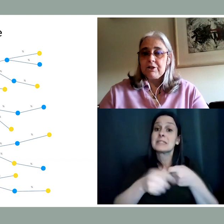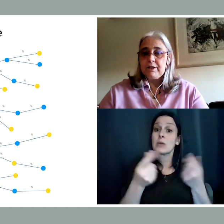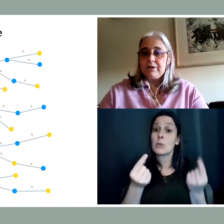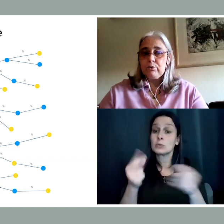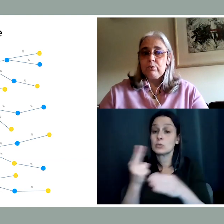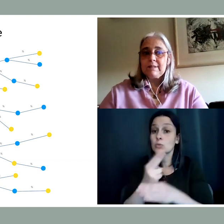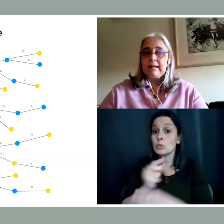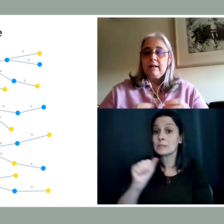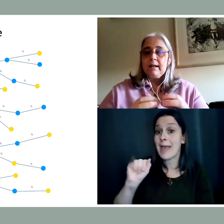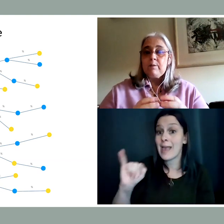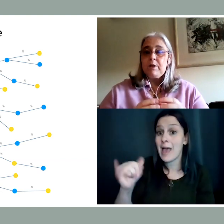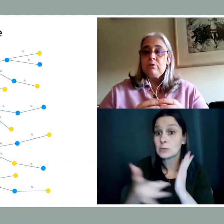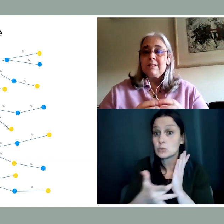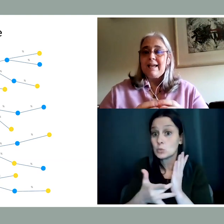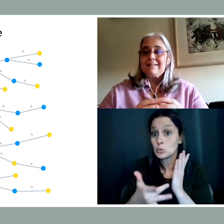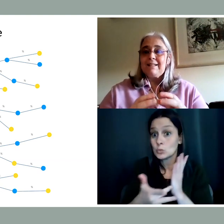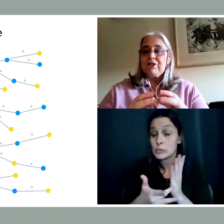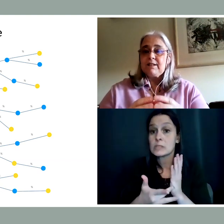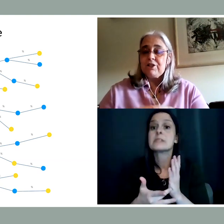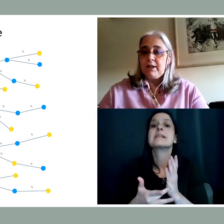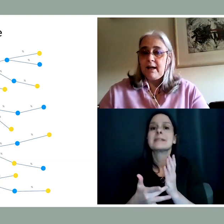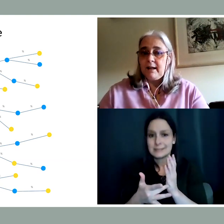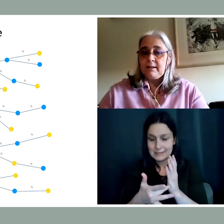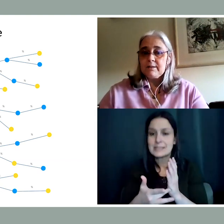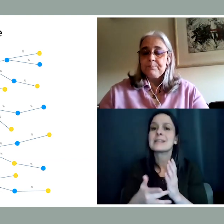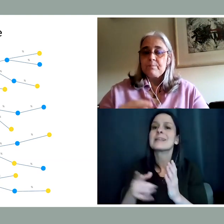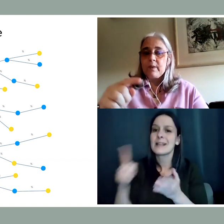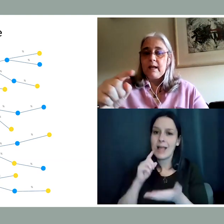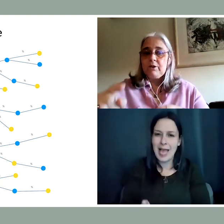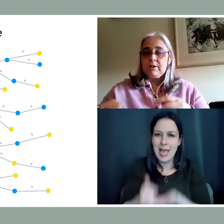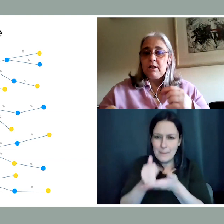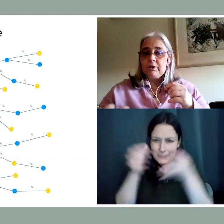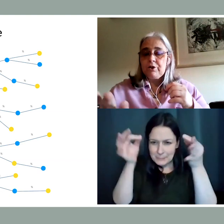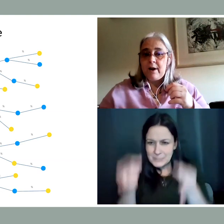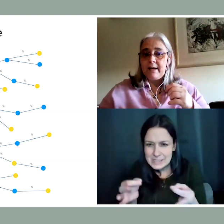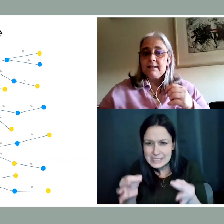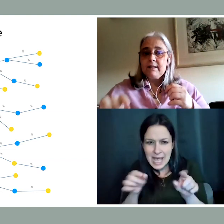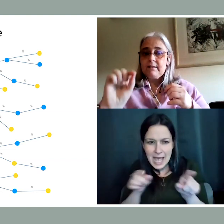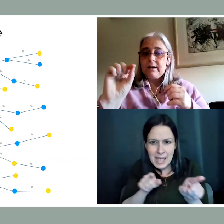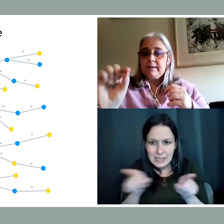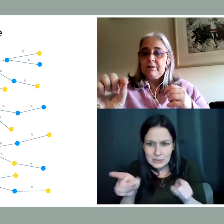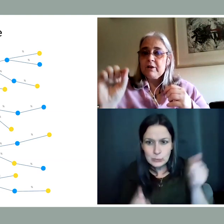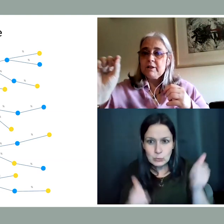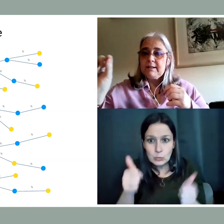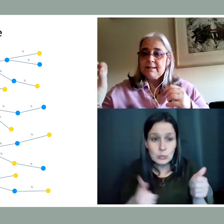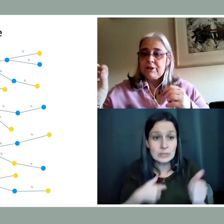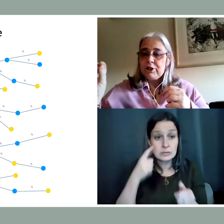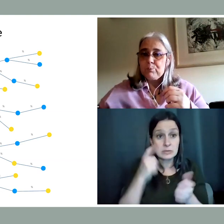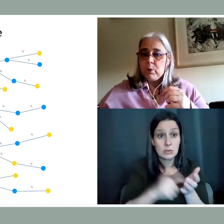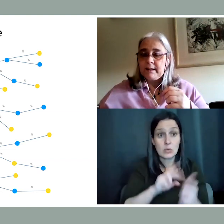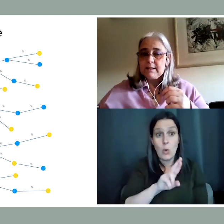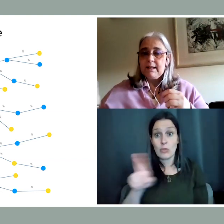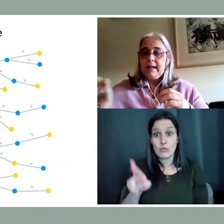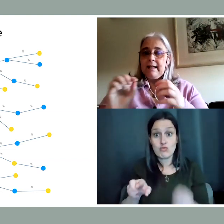artificial intelligence tools can be used as decision aids. And you see on your right, there are different